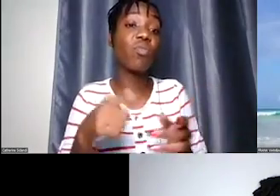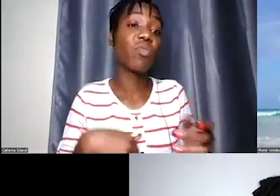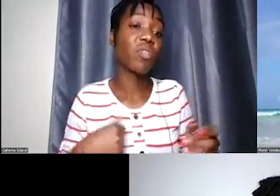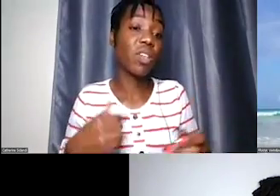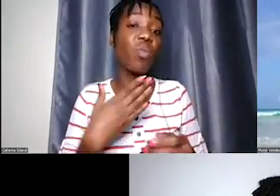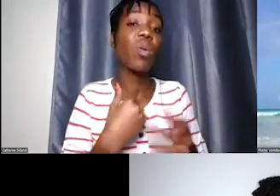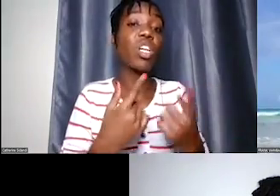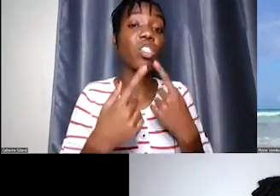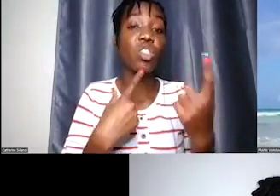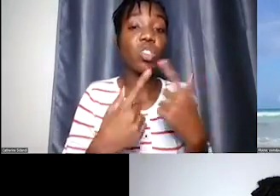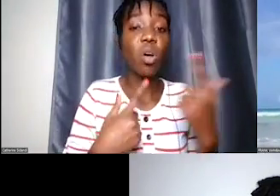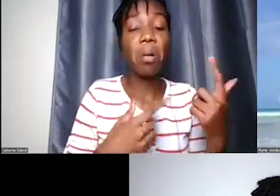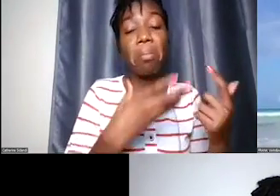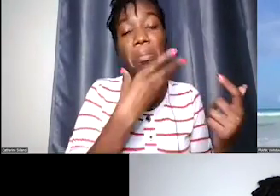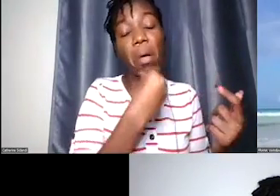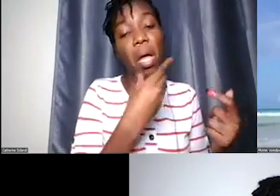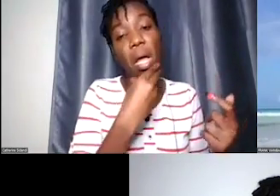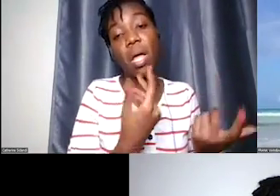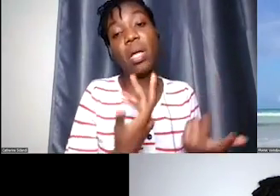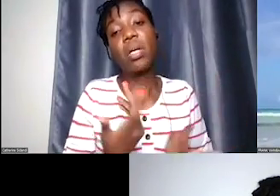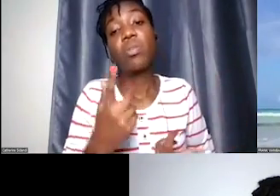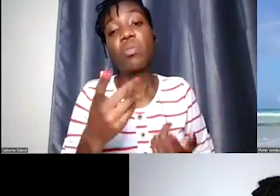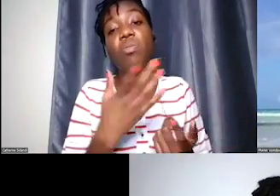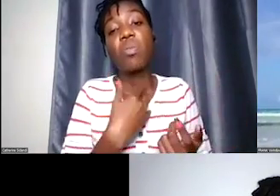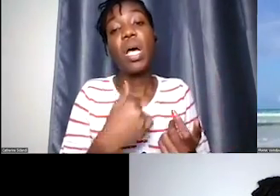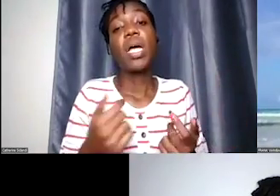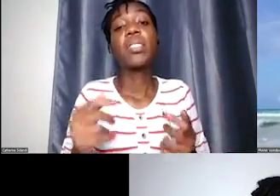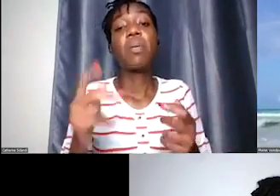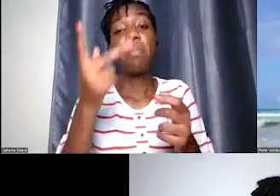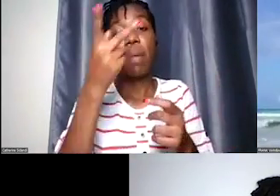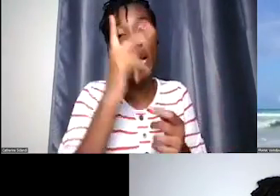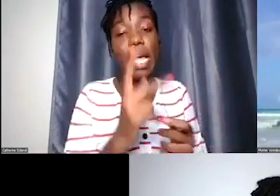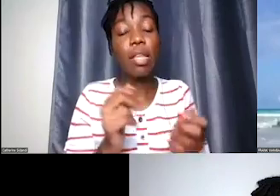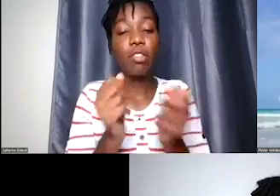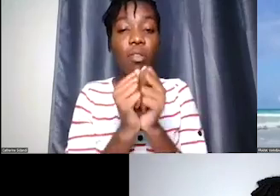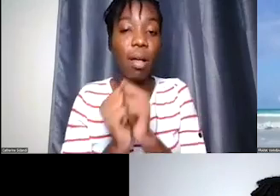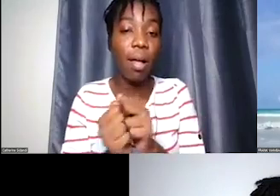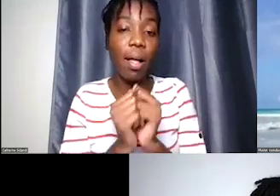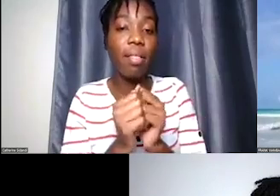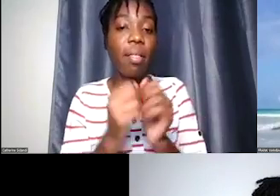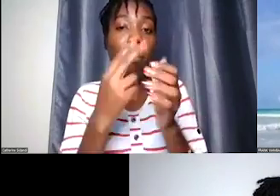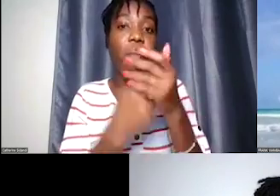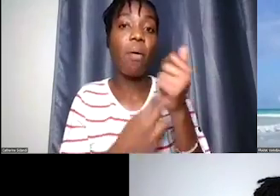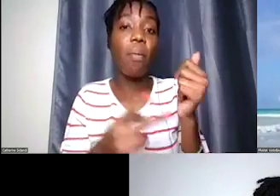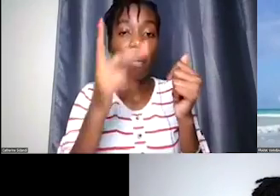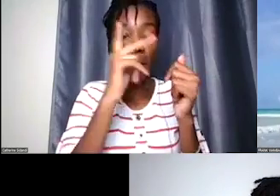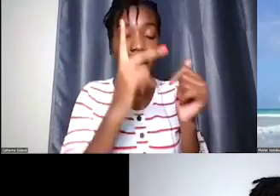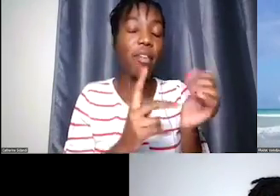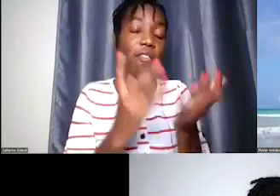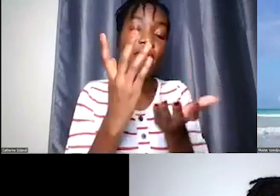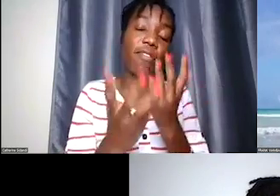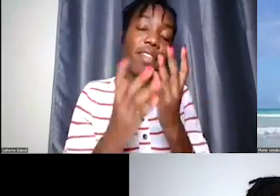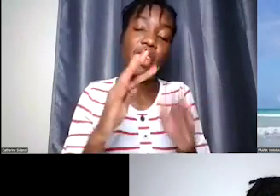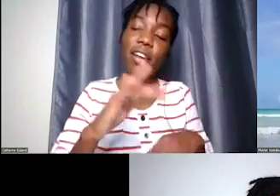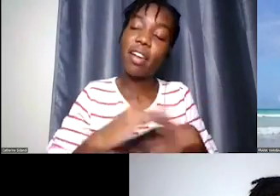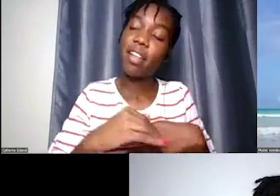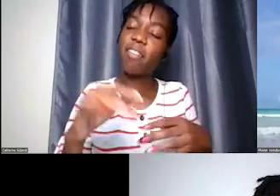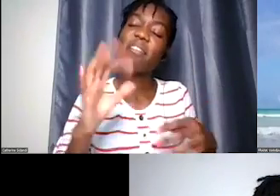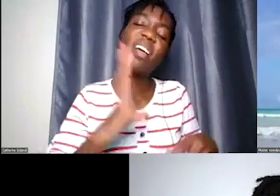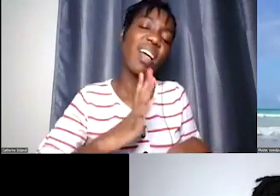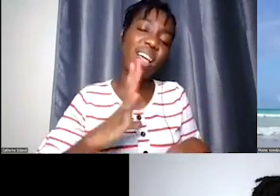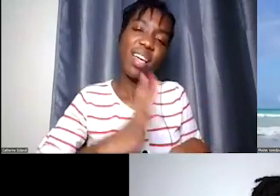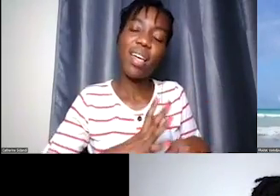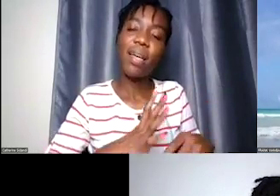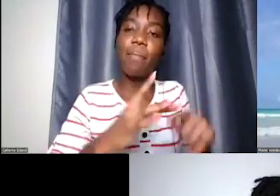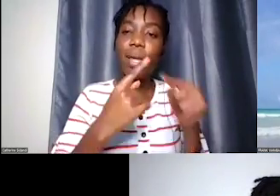to your mom or you want co-parenting both parents, fair enough, that's fine. But if they